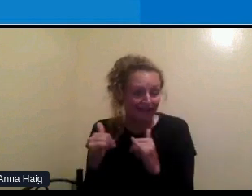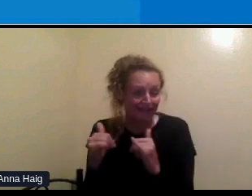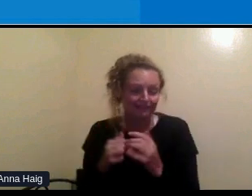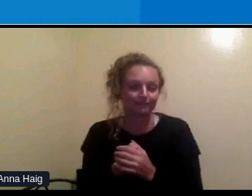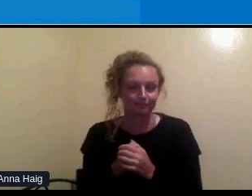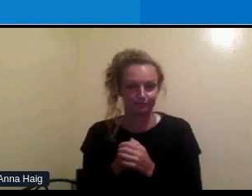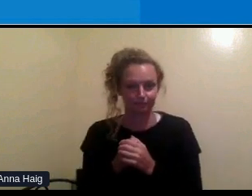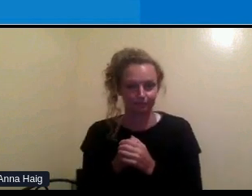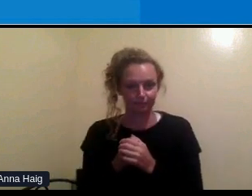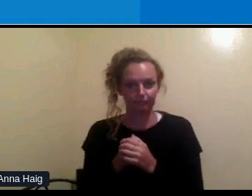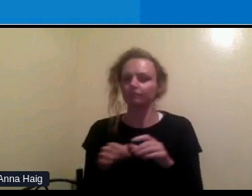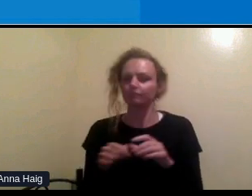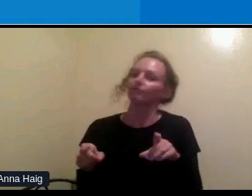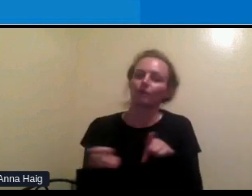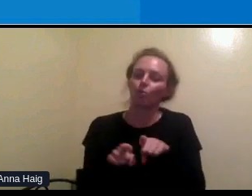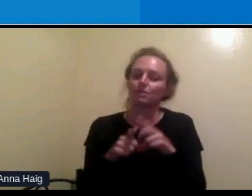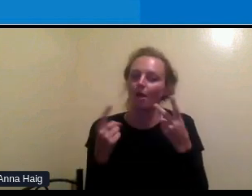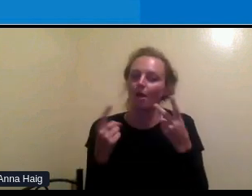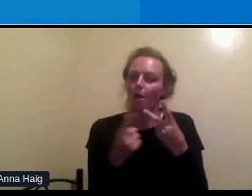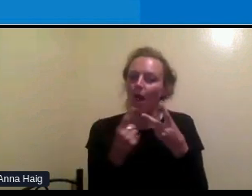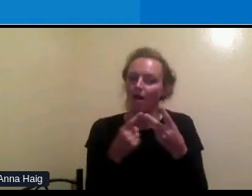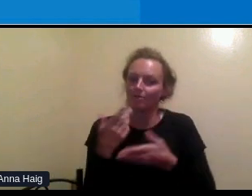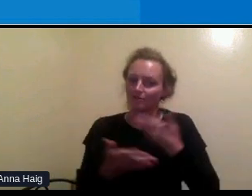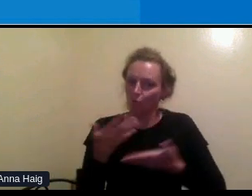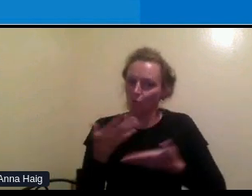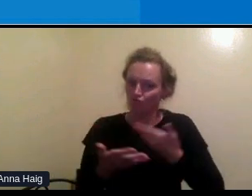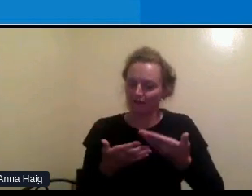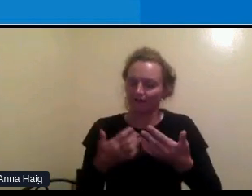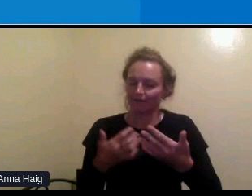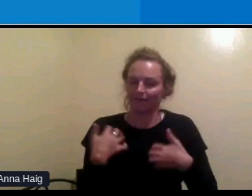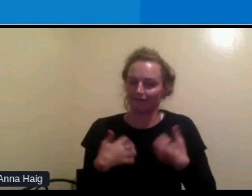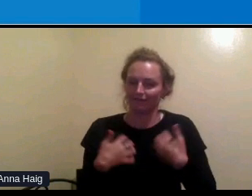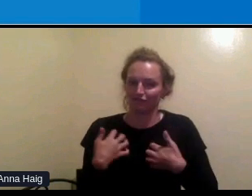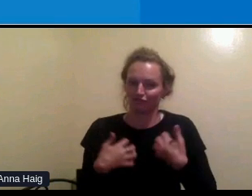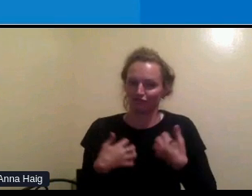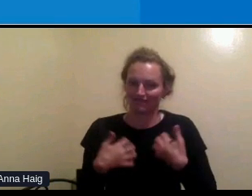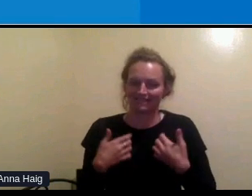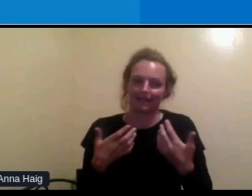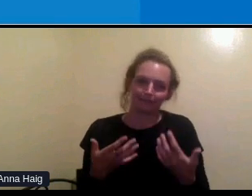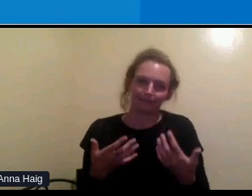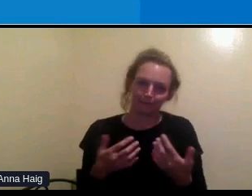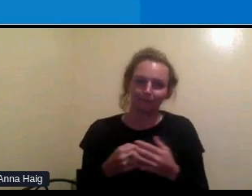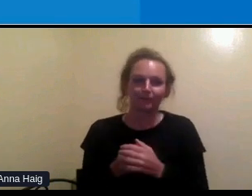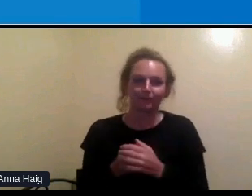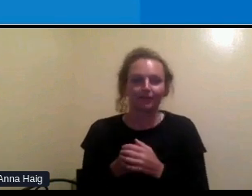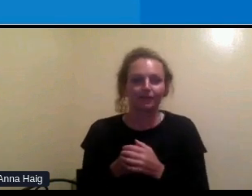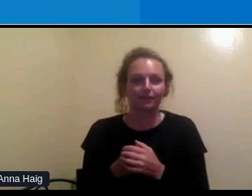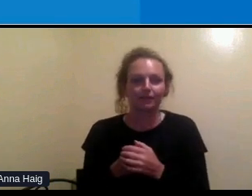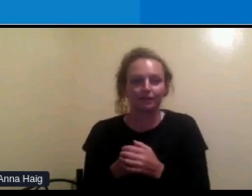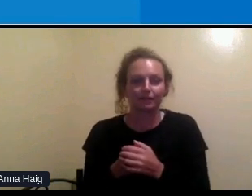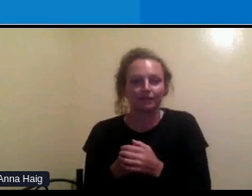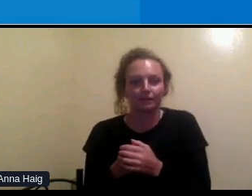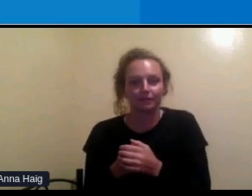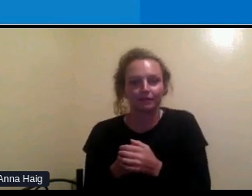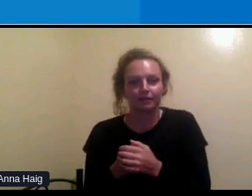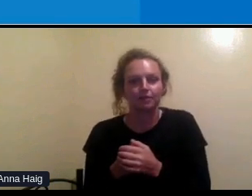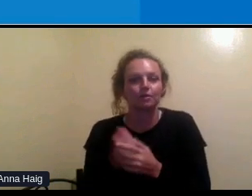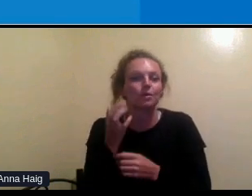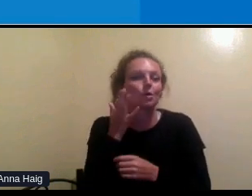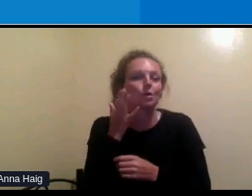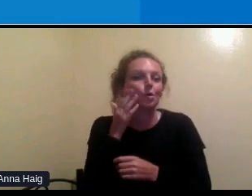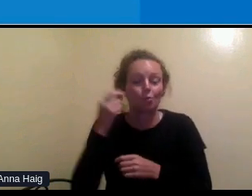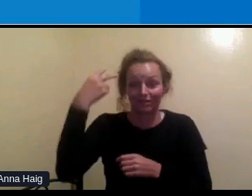ago. It was really quite unique and a little bit interesting. And I think this just goes to show sometimes when the straighteners get up to the